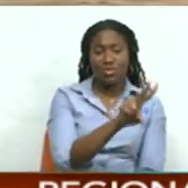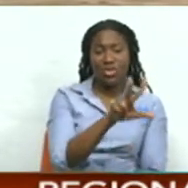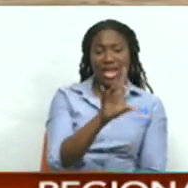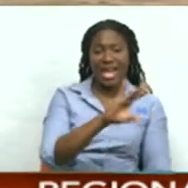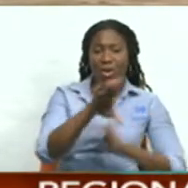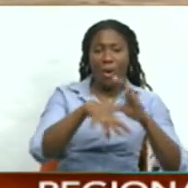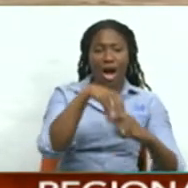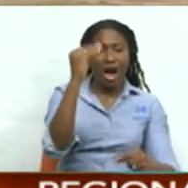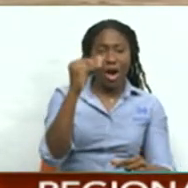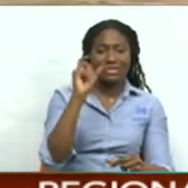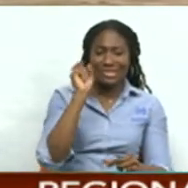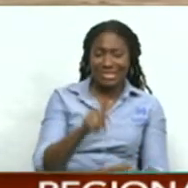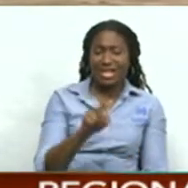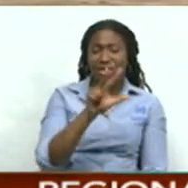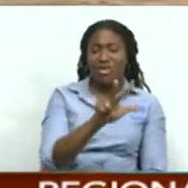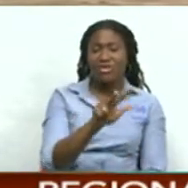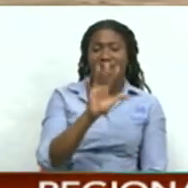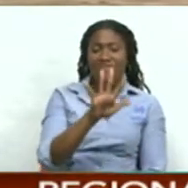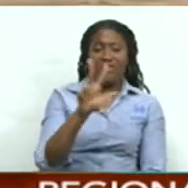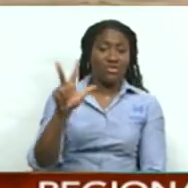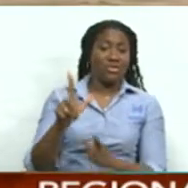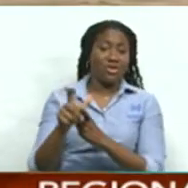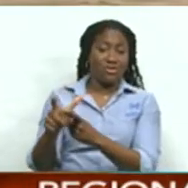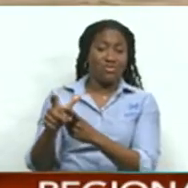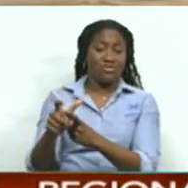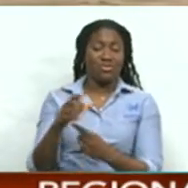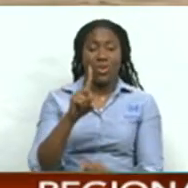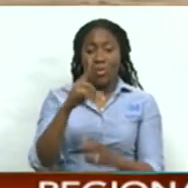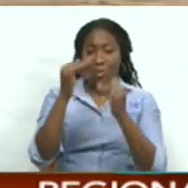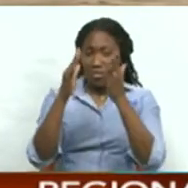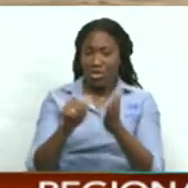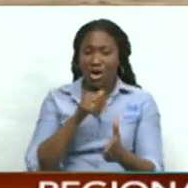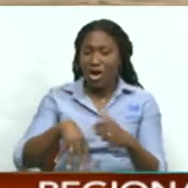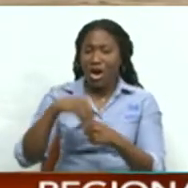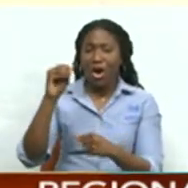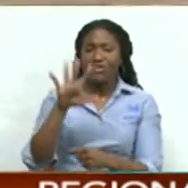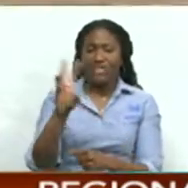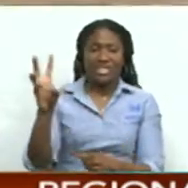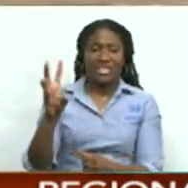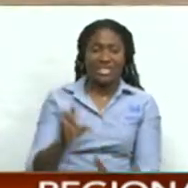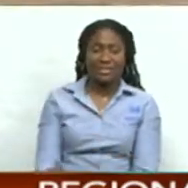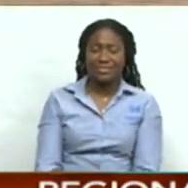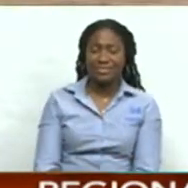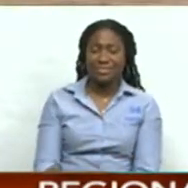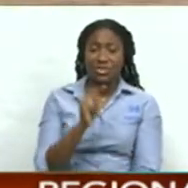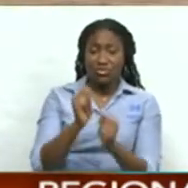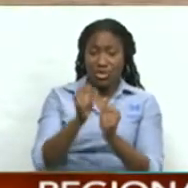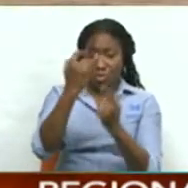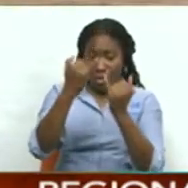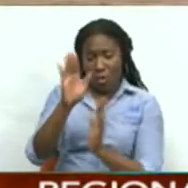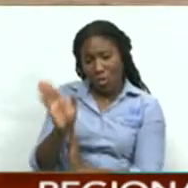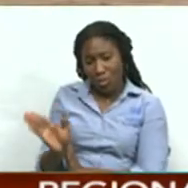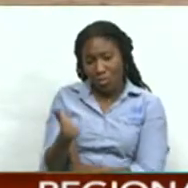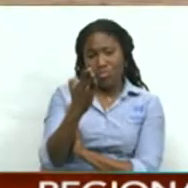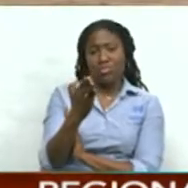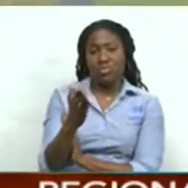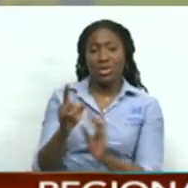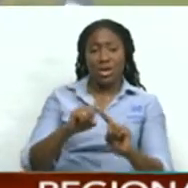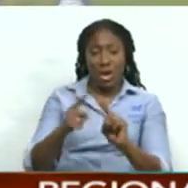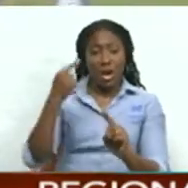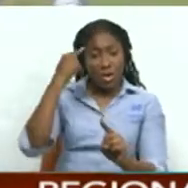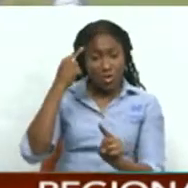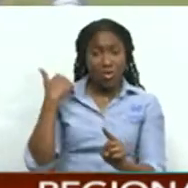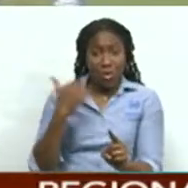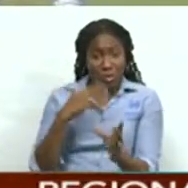trailing by 353. Otley was not out on 56. TNT batted again rather than enforced the follow-on, and the